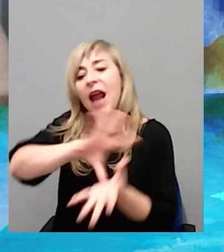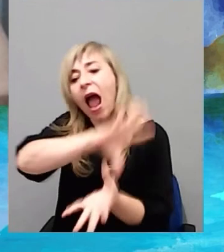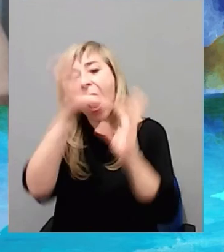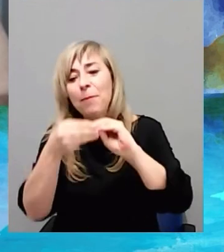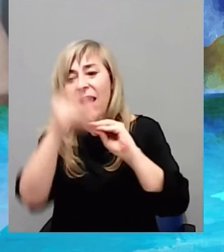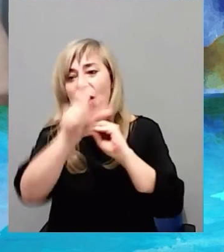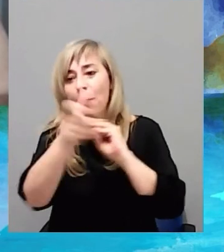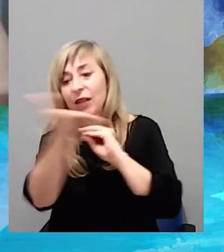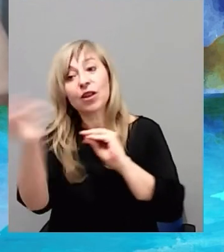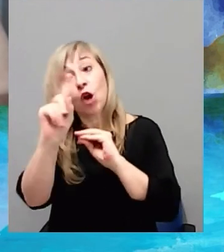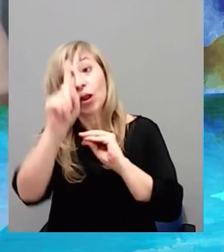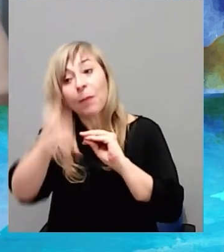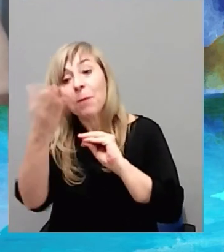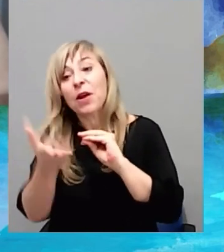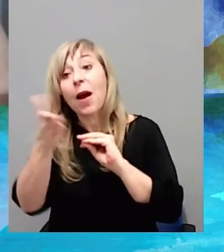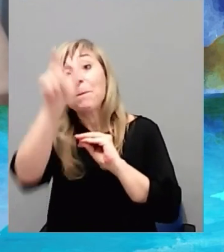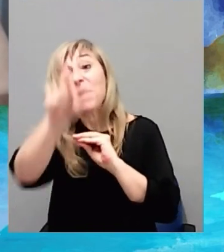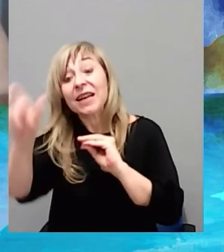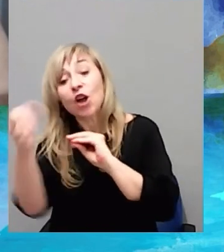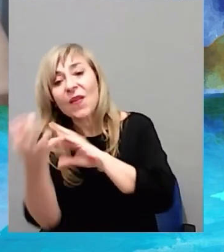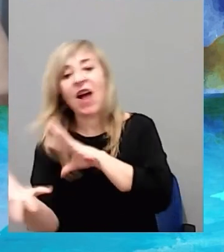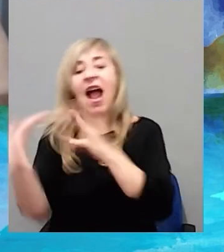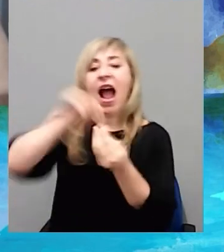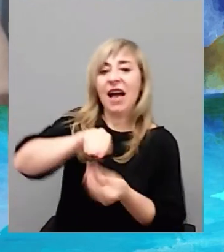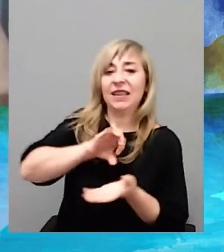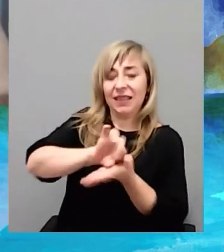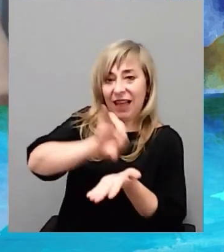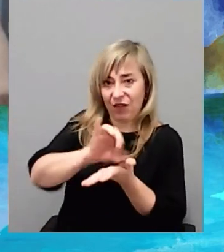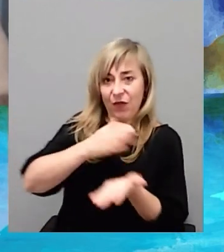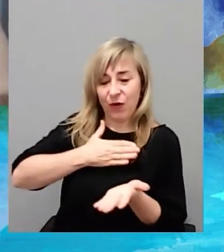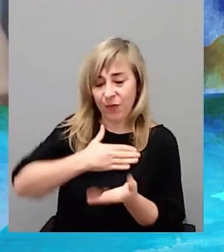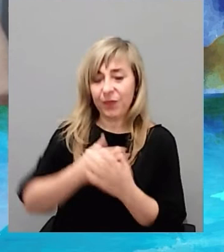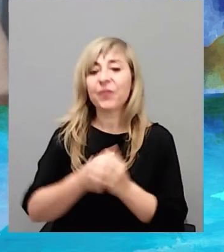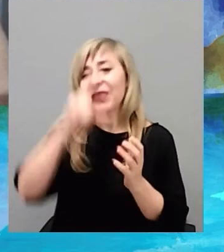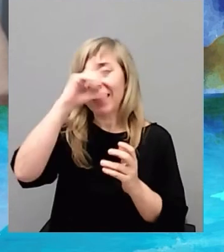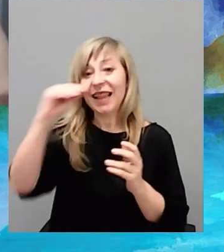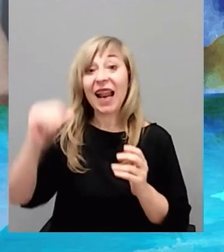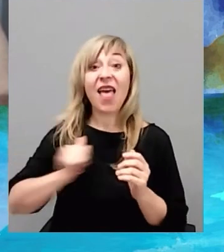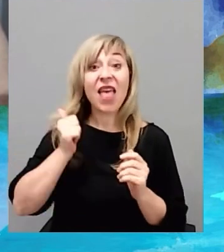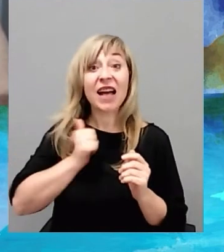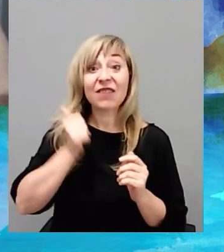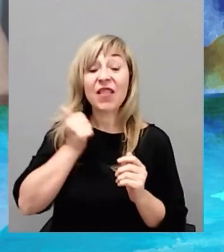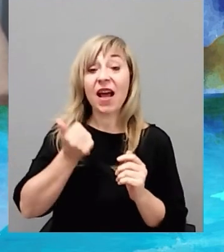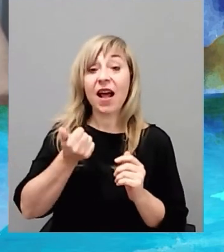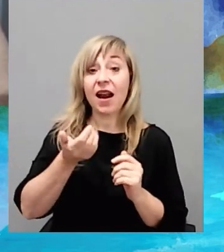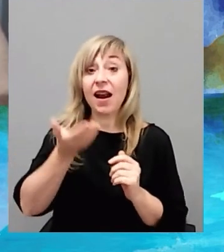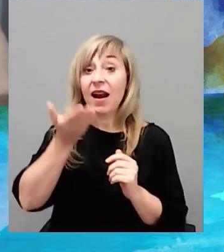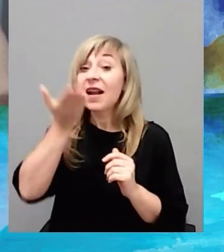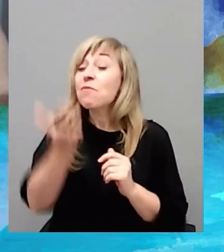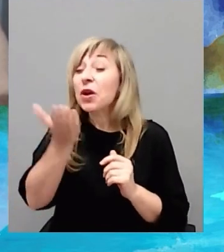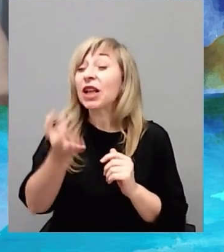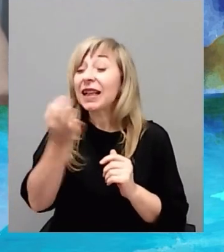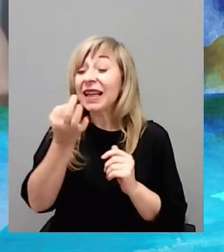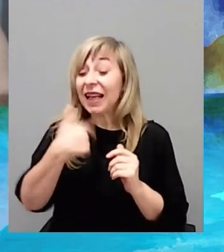also from the person towards the service. And so what we're researching now with artificial intelligence is to adapt to